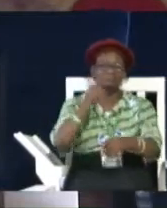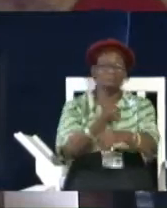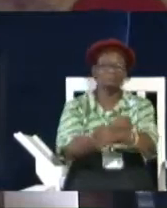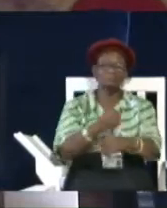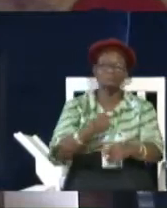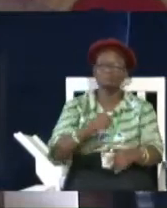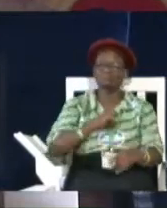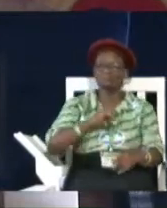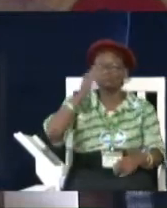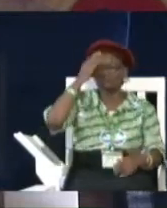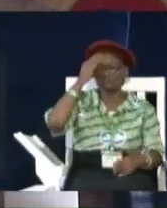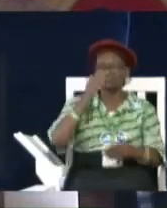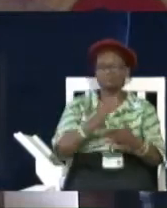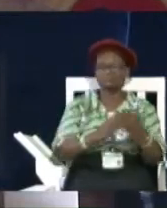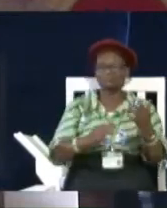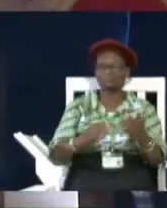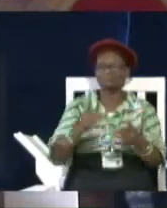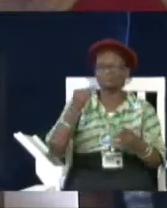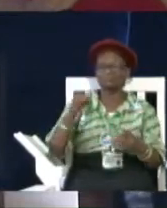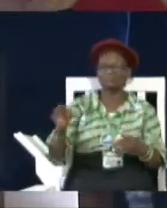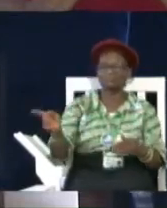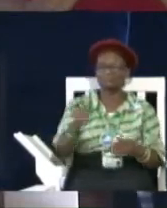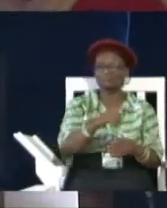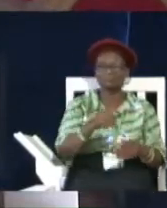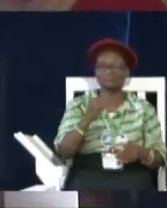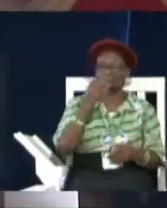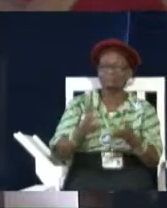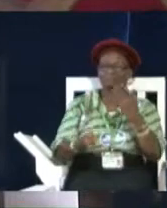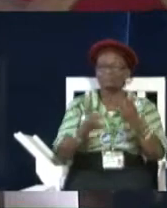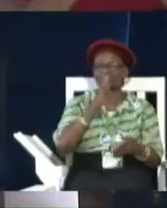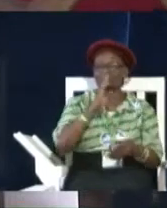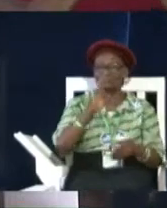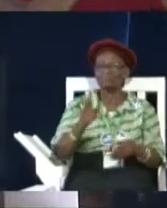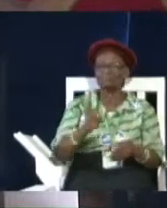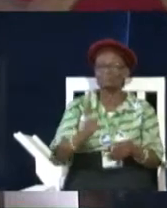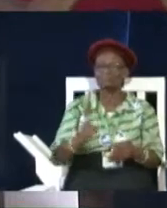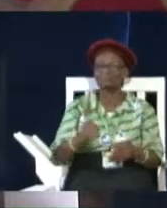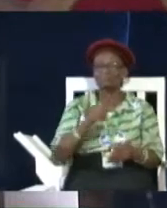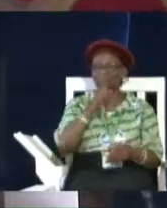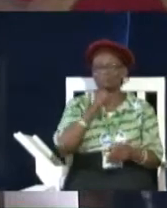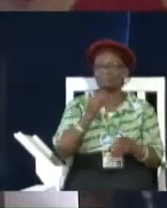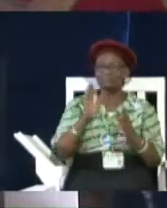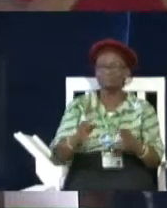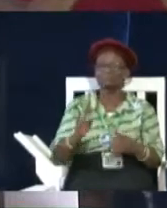I know some of you might be older than I. You are not many.